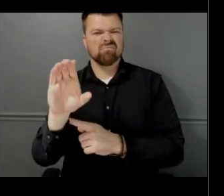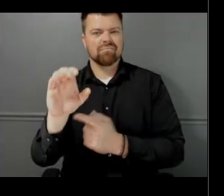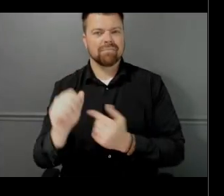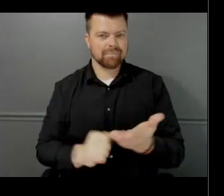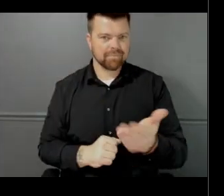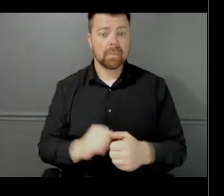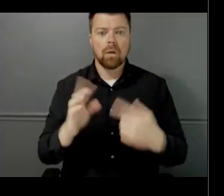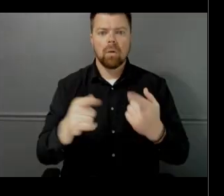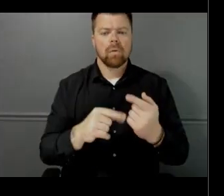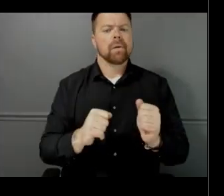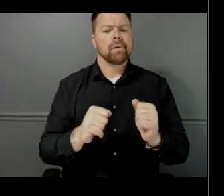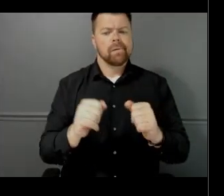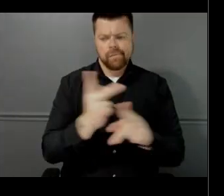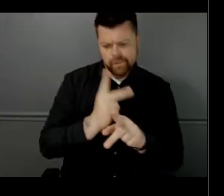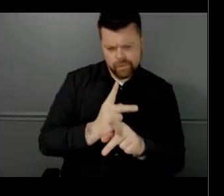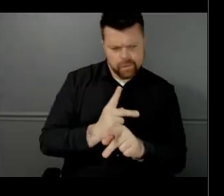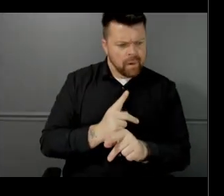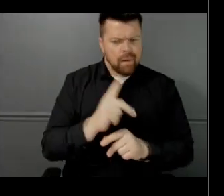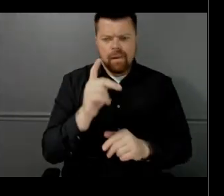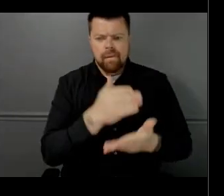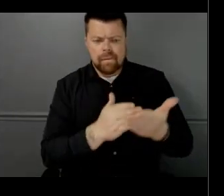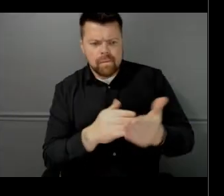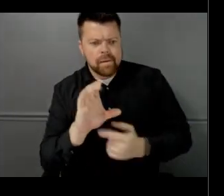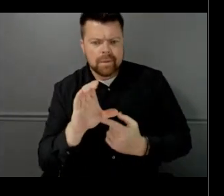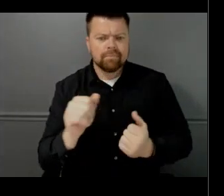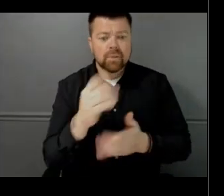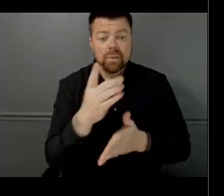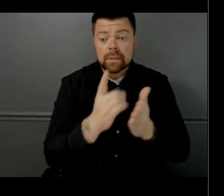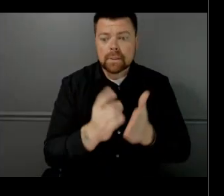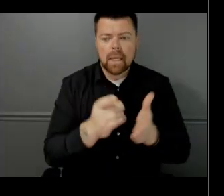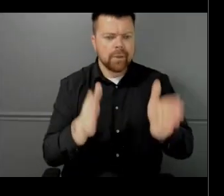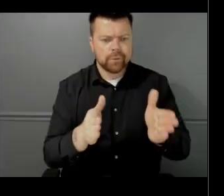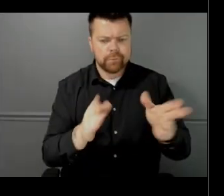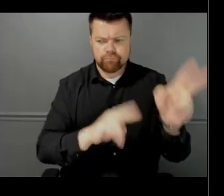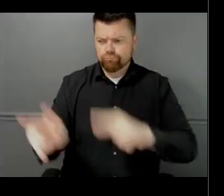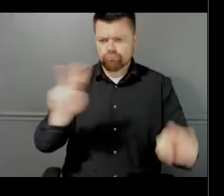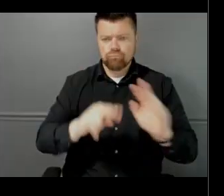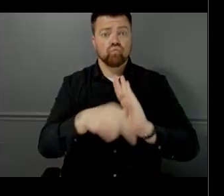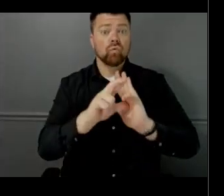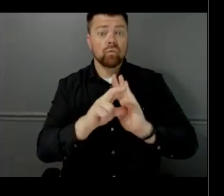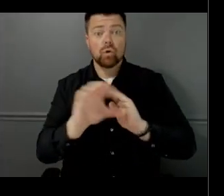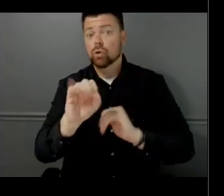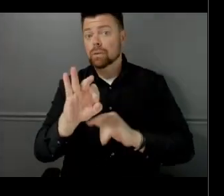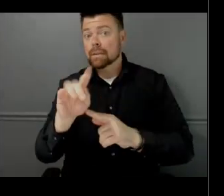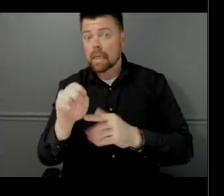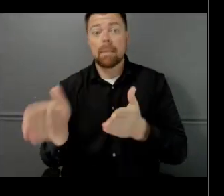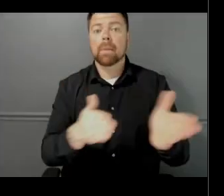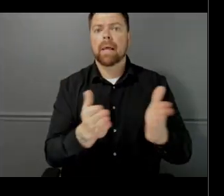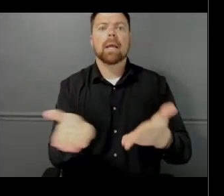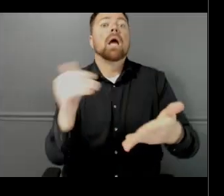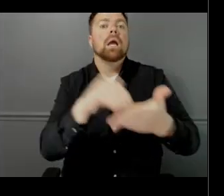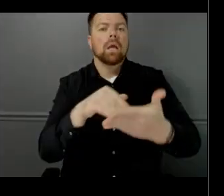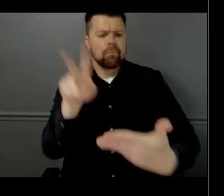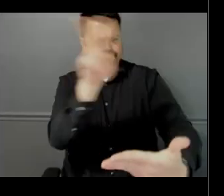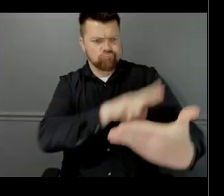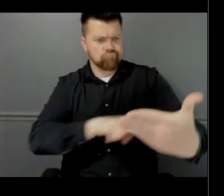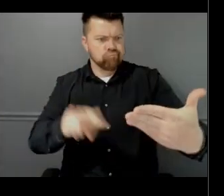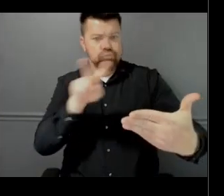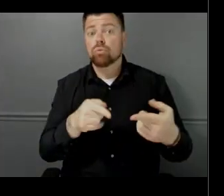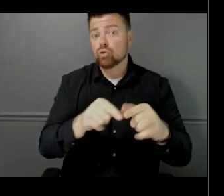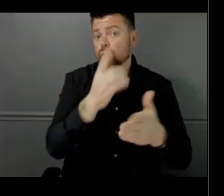When conducting step C, designers must review the site plan again during the